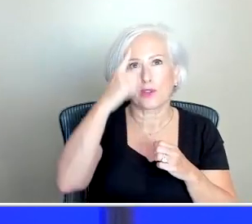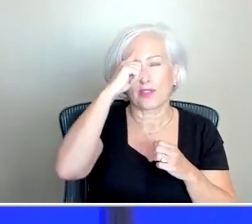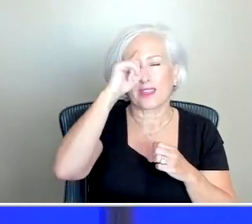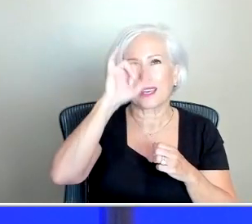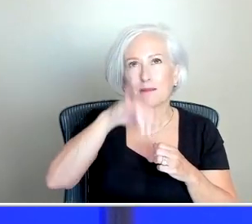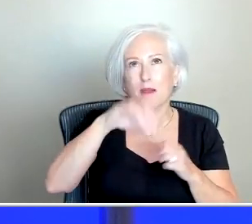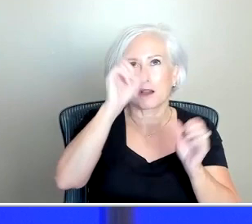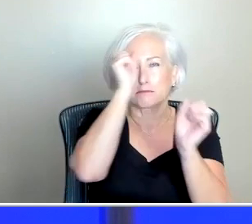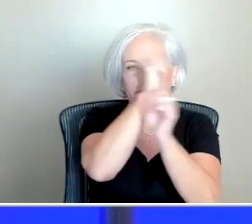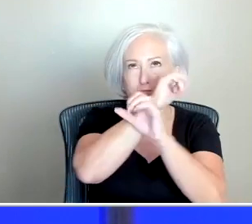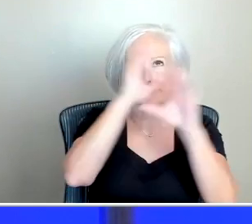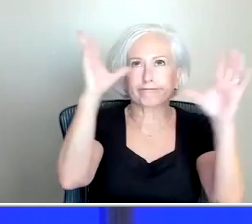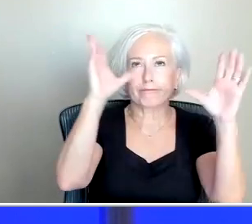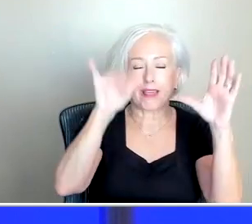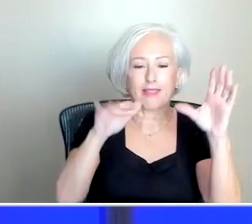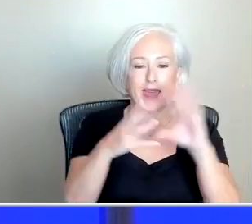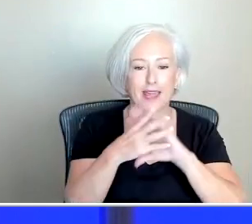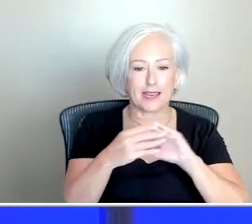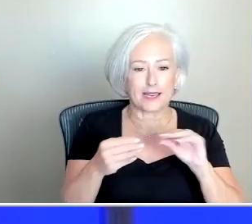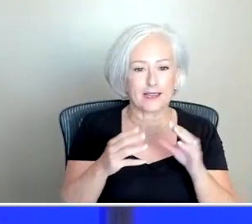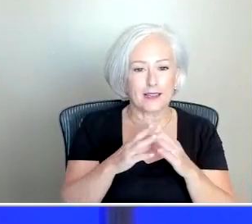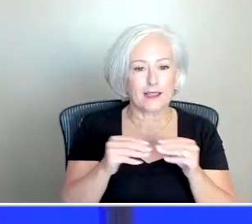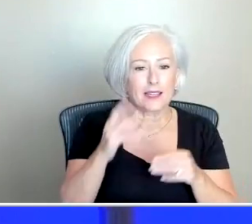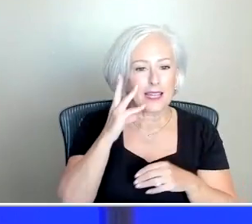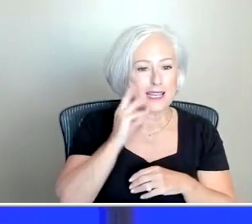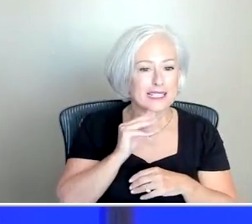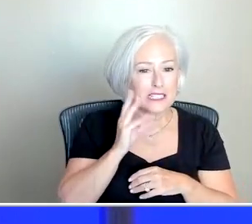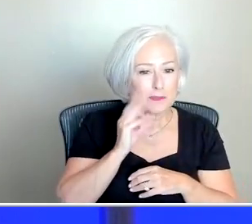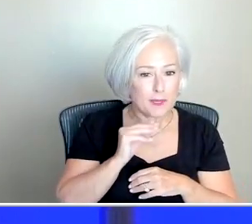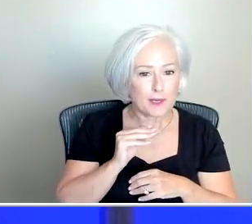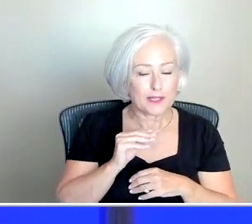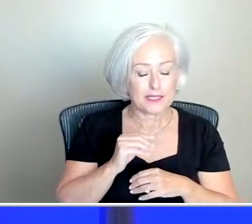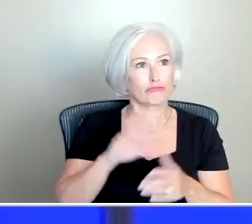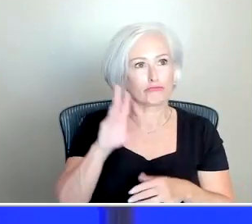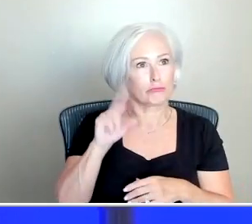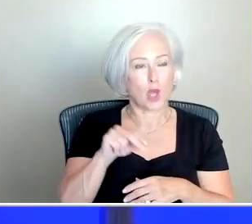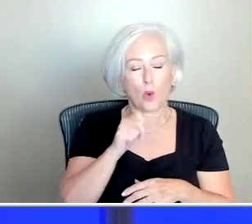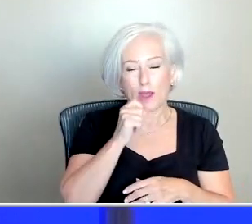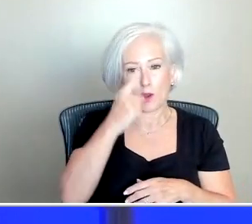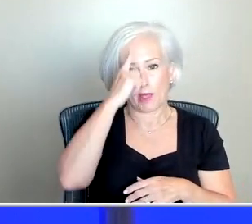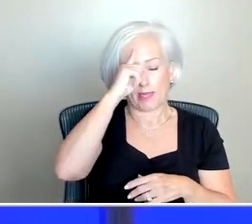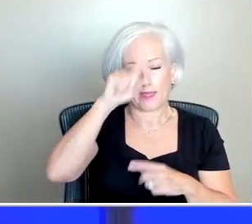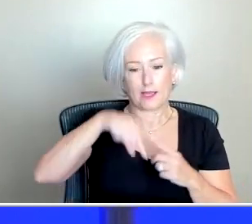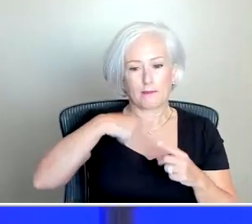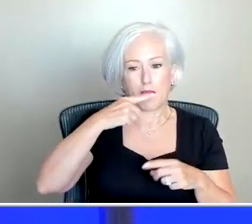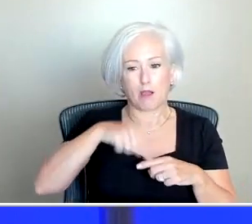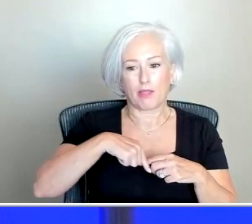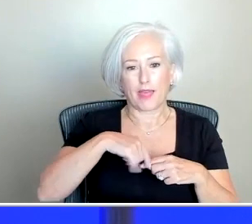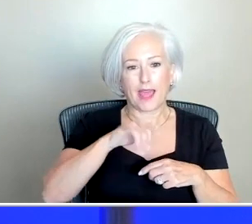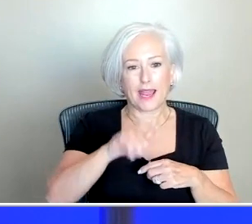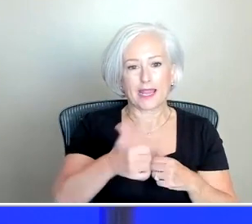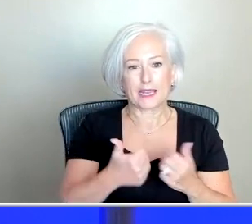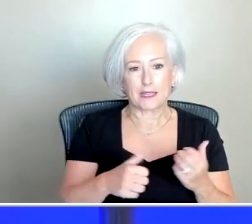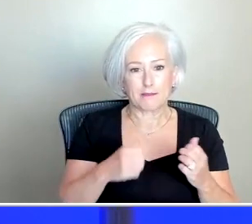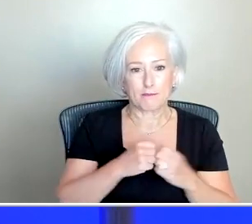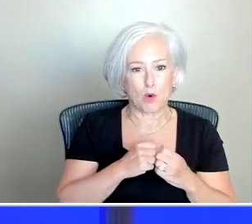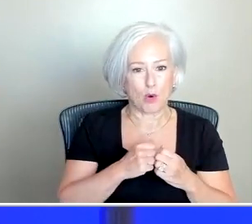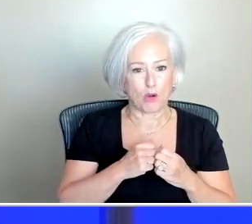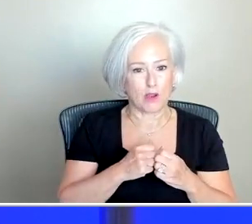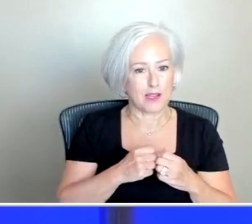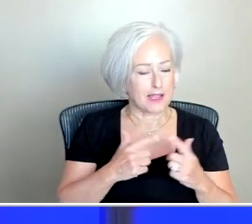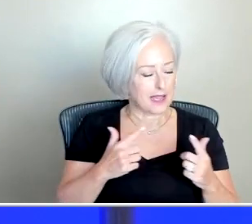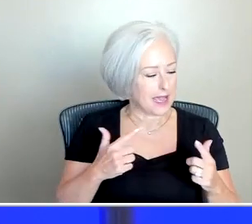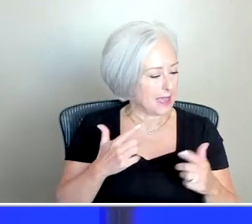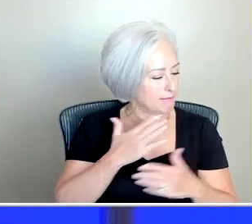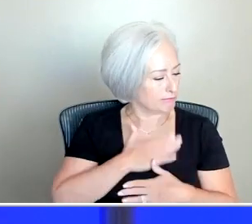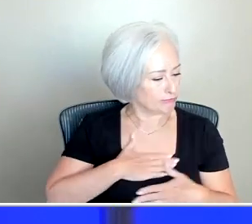me, success is when patients say no. I'm now a normal person without cancer, and I'm living life to my fullest. And most of them